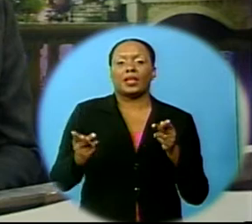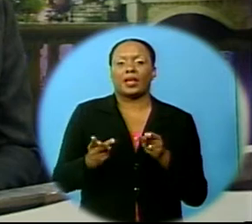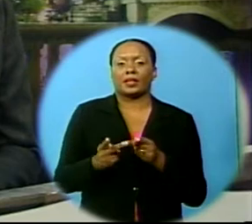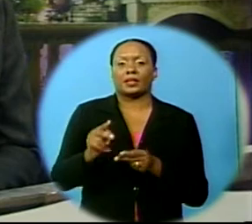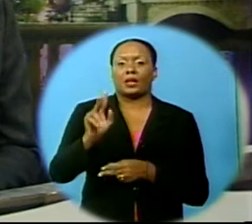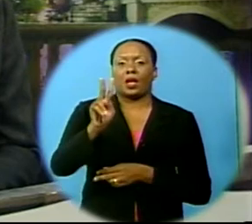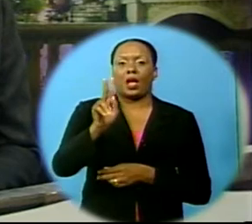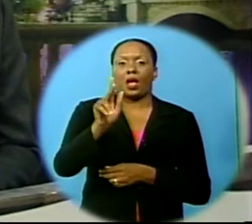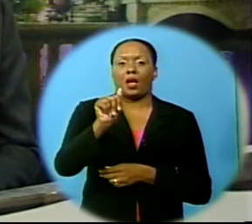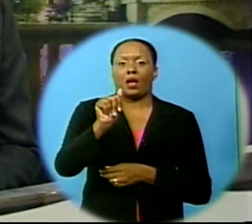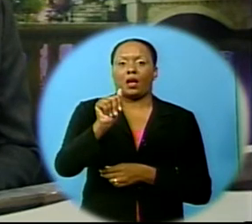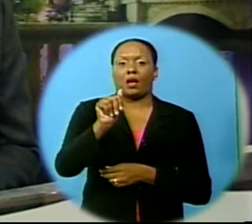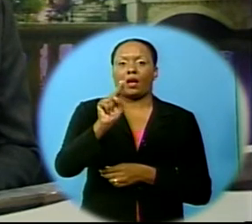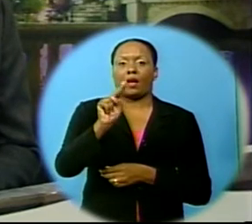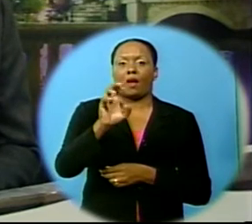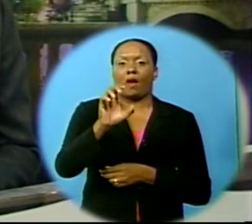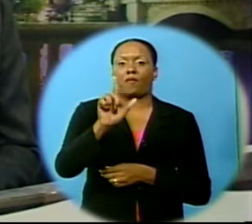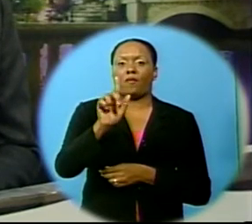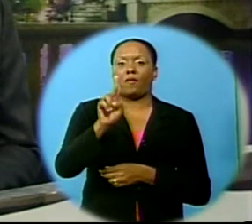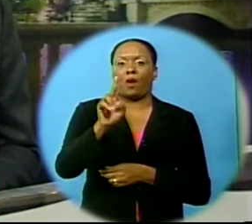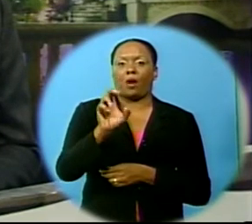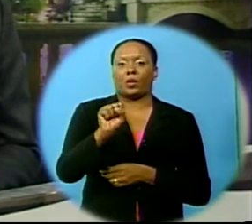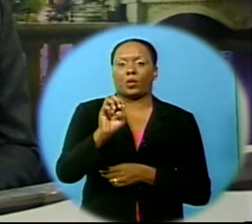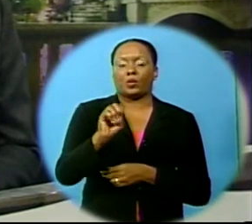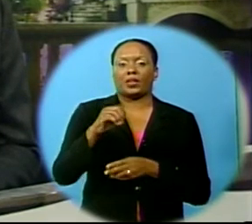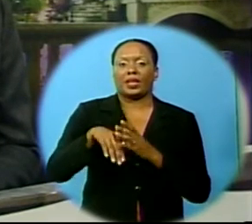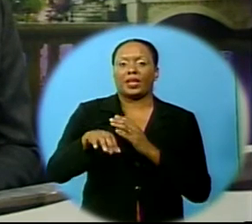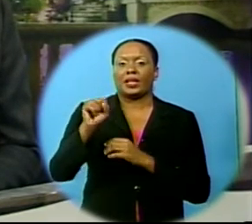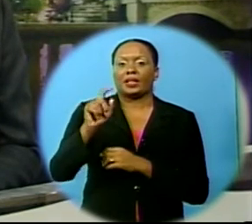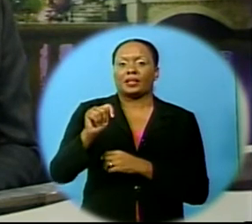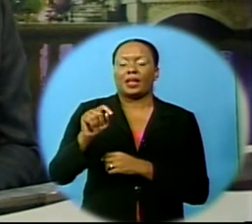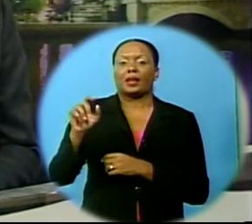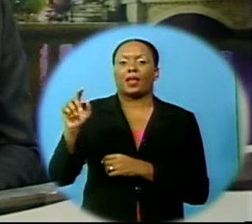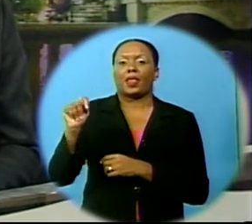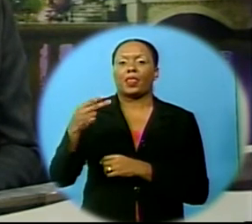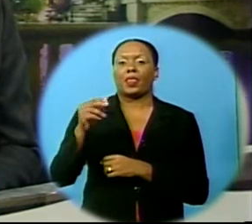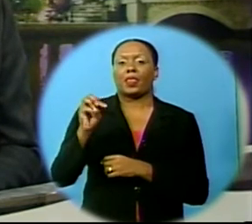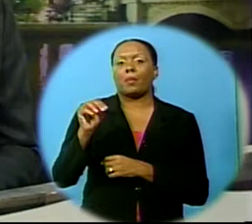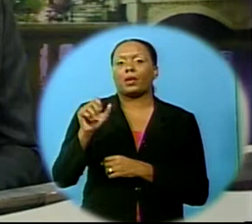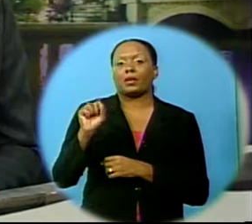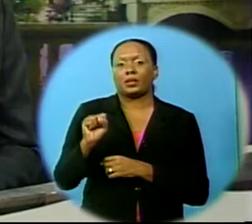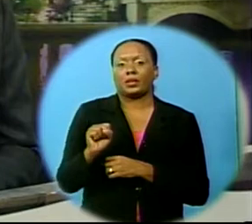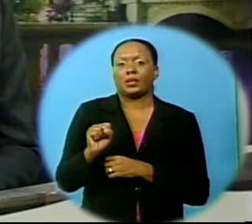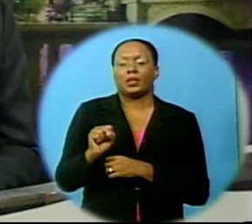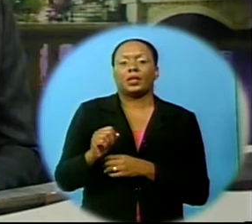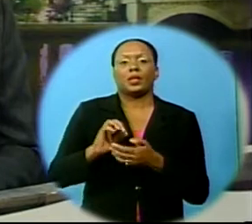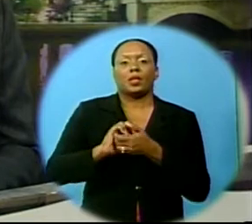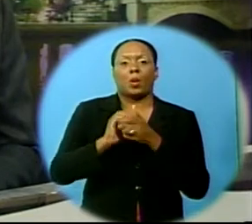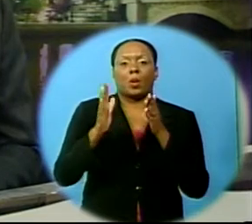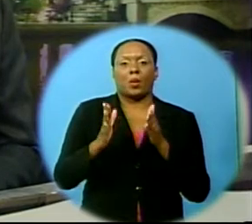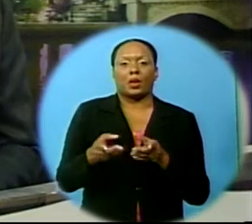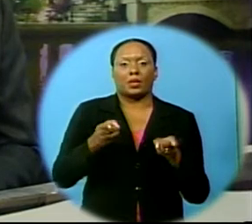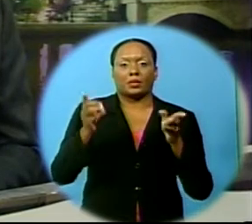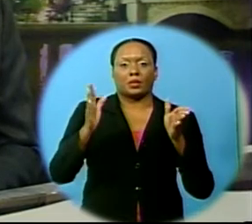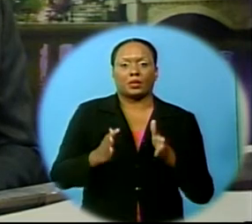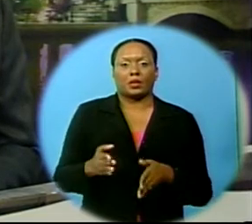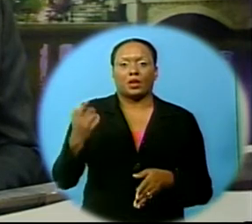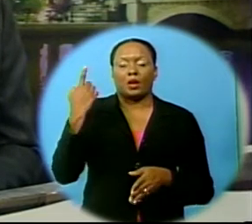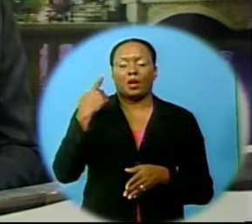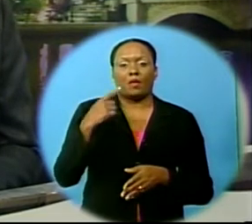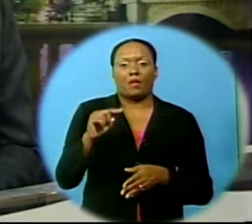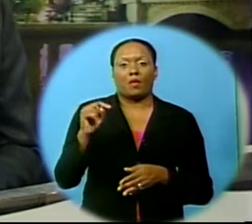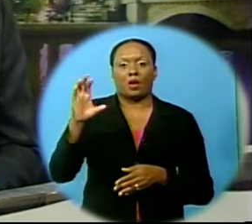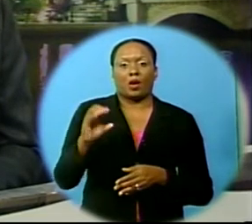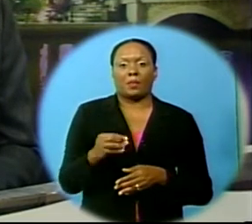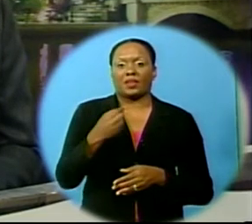Thomas. It was previously situated at Reese Road in that same parish. In fact, owner and managing director of the plant, Paul Bino, tells